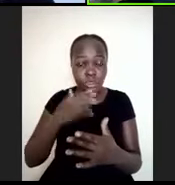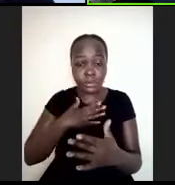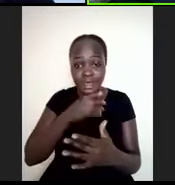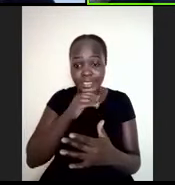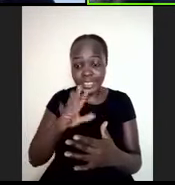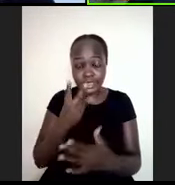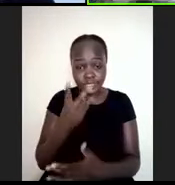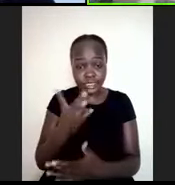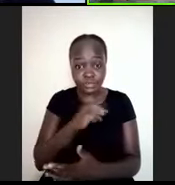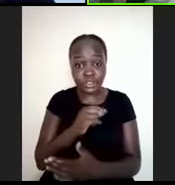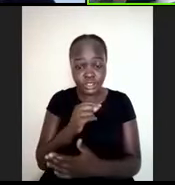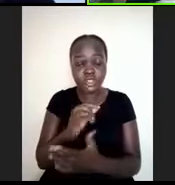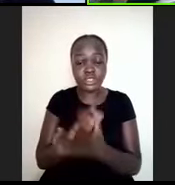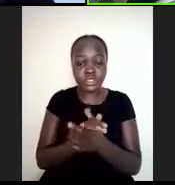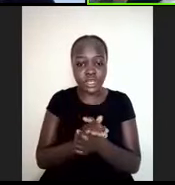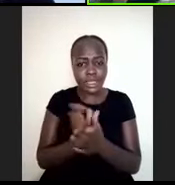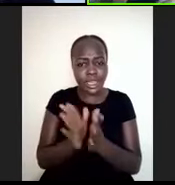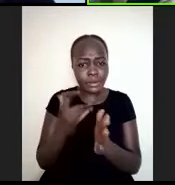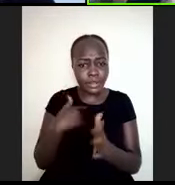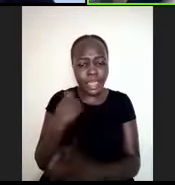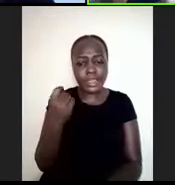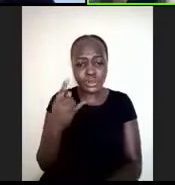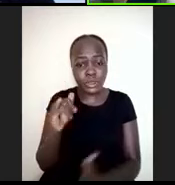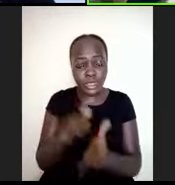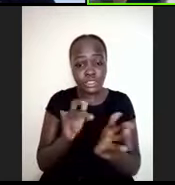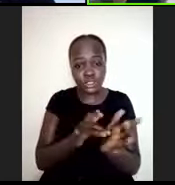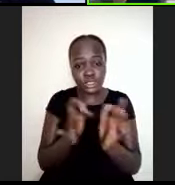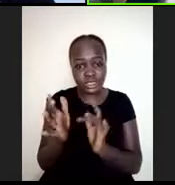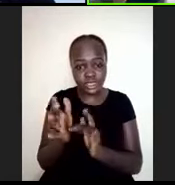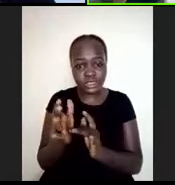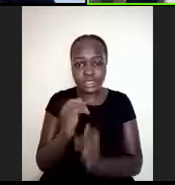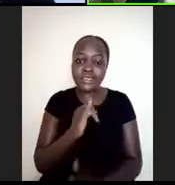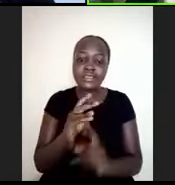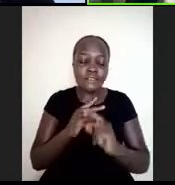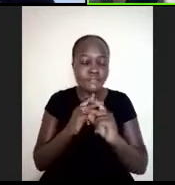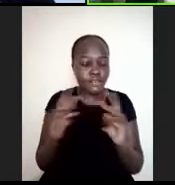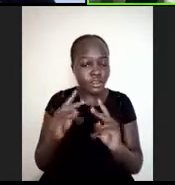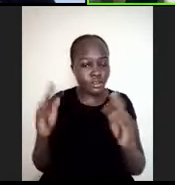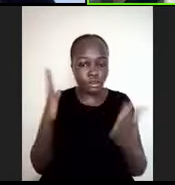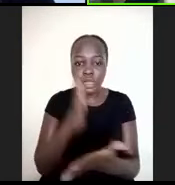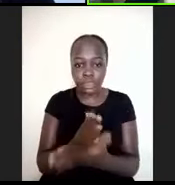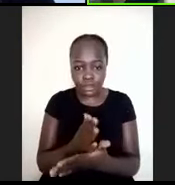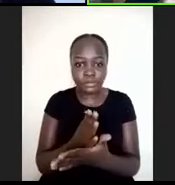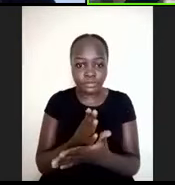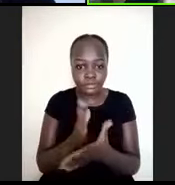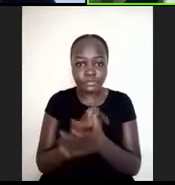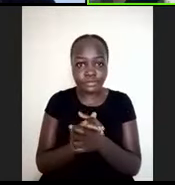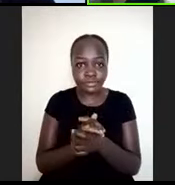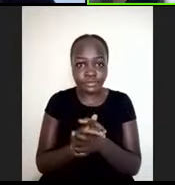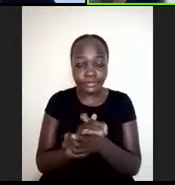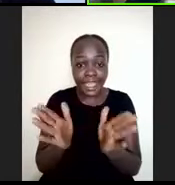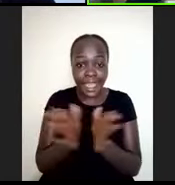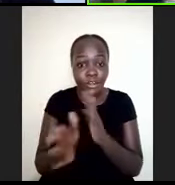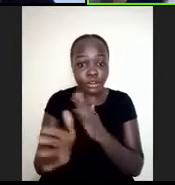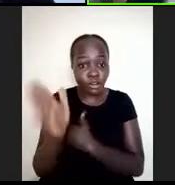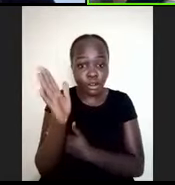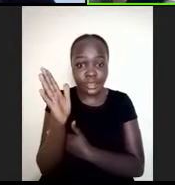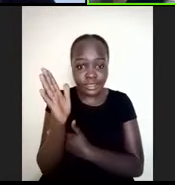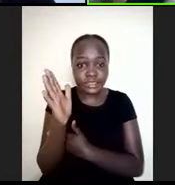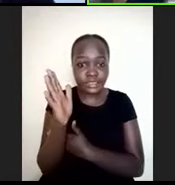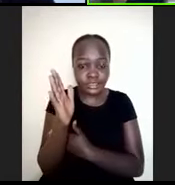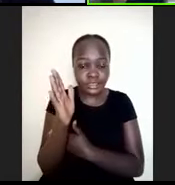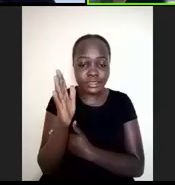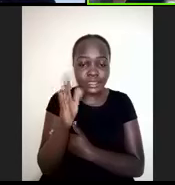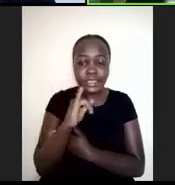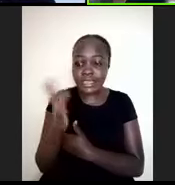And I realized that Jesus is so real. and God, the Father, the Holy Spirit, they are